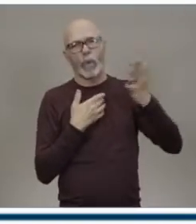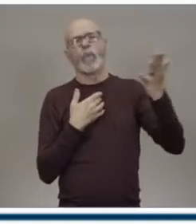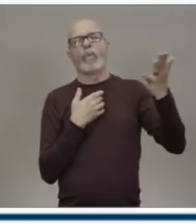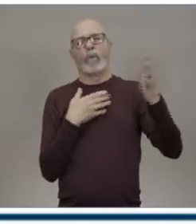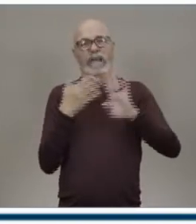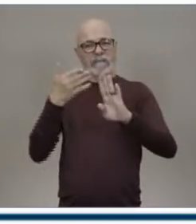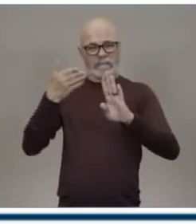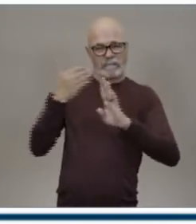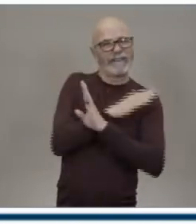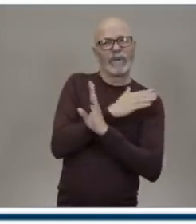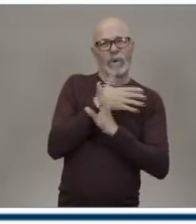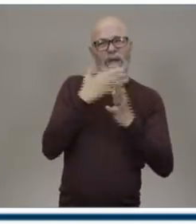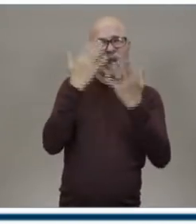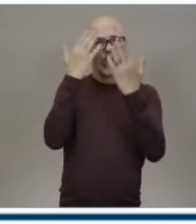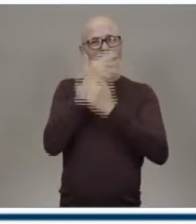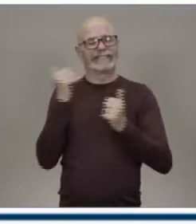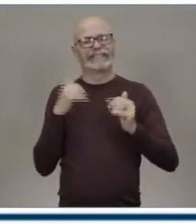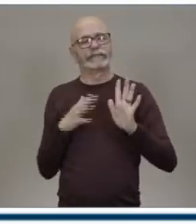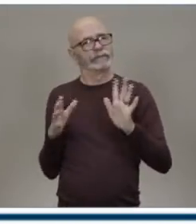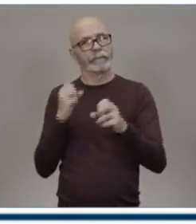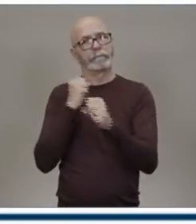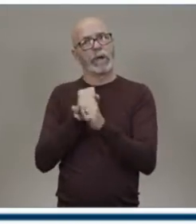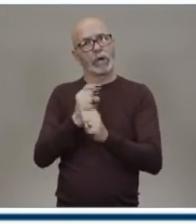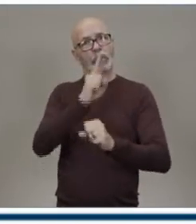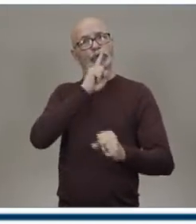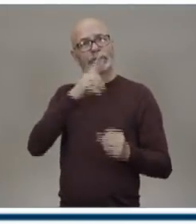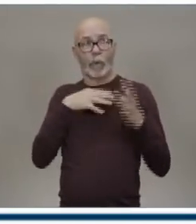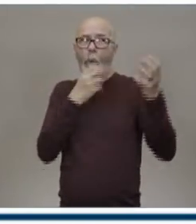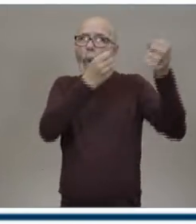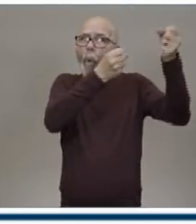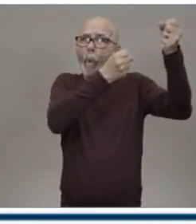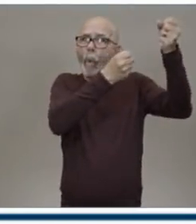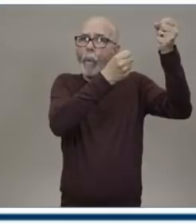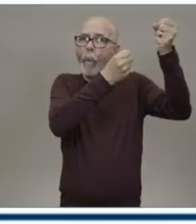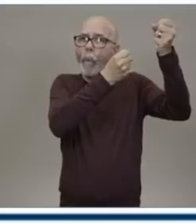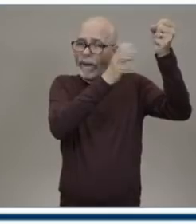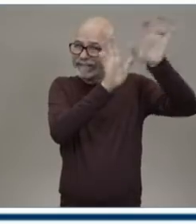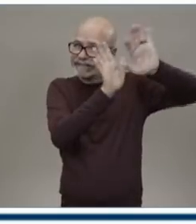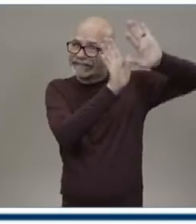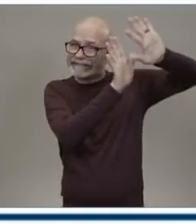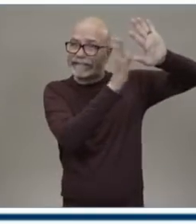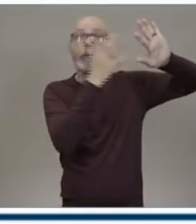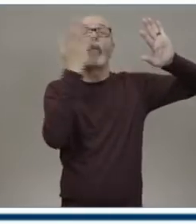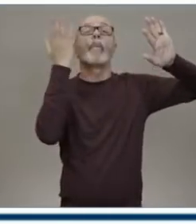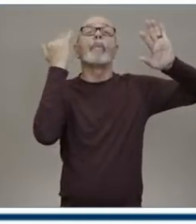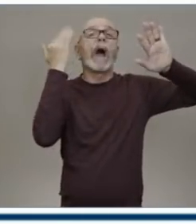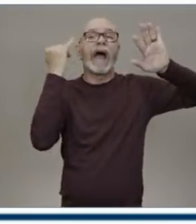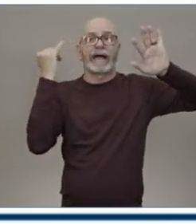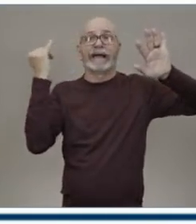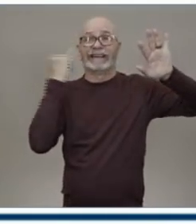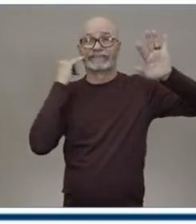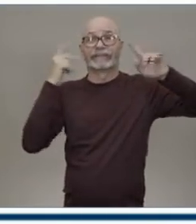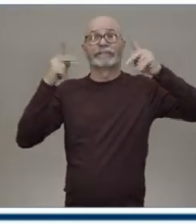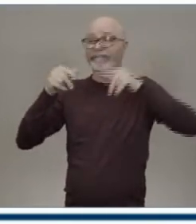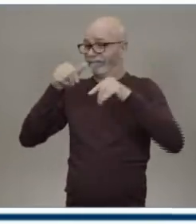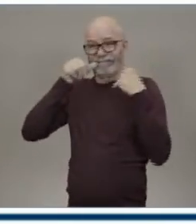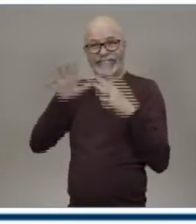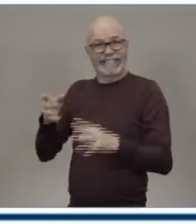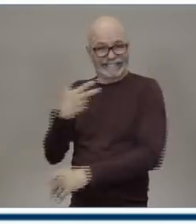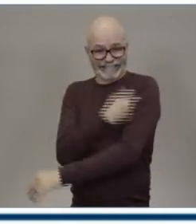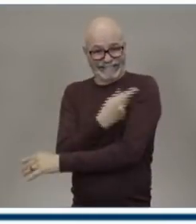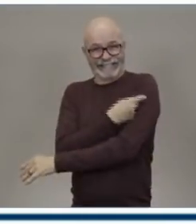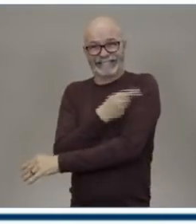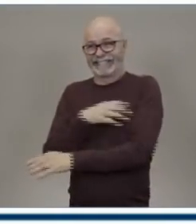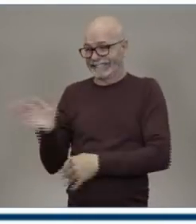to make sure that we're in the process. We're holding back half of our vaccine, knowing that the first, we need people to get the 2 doses to